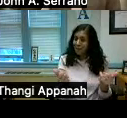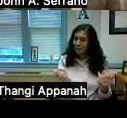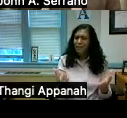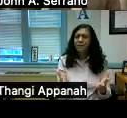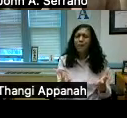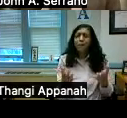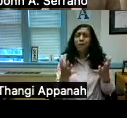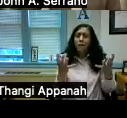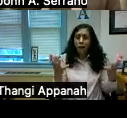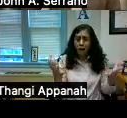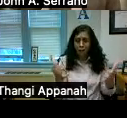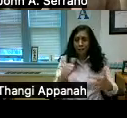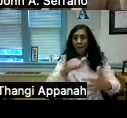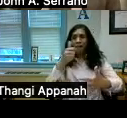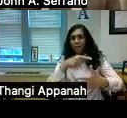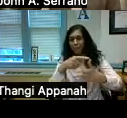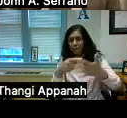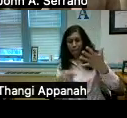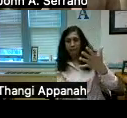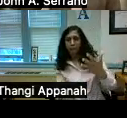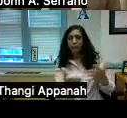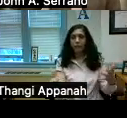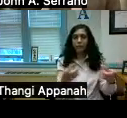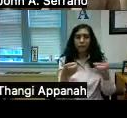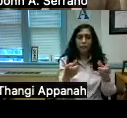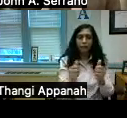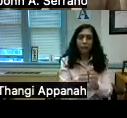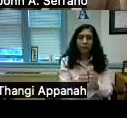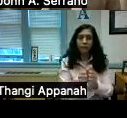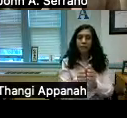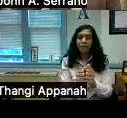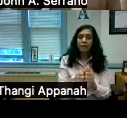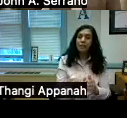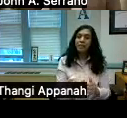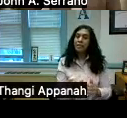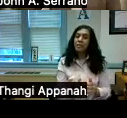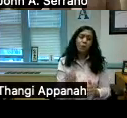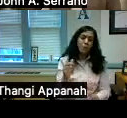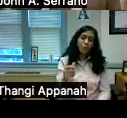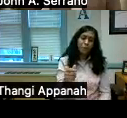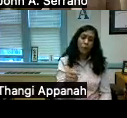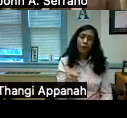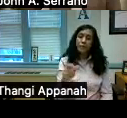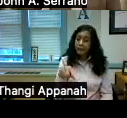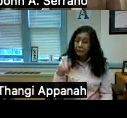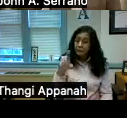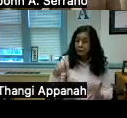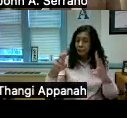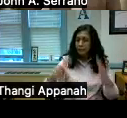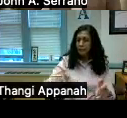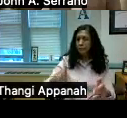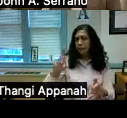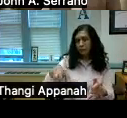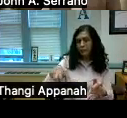easier. But now there are a lot of other things that we are dealing with.